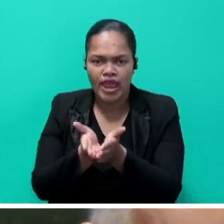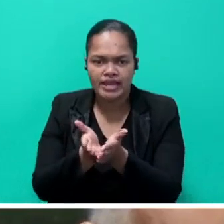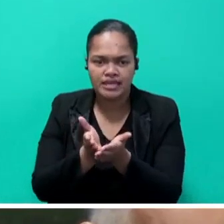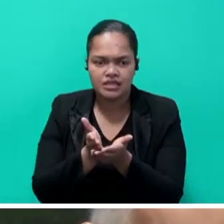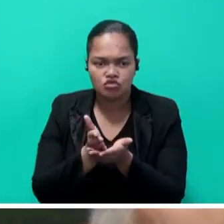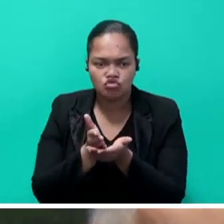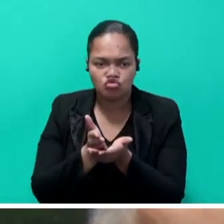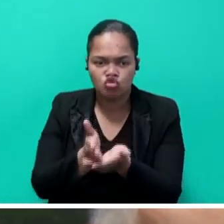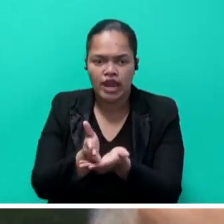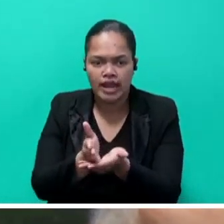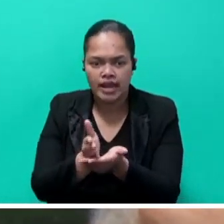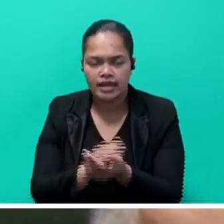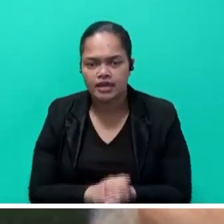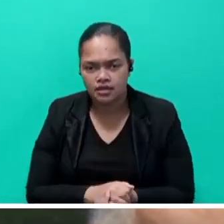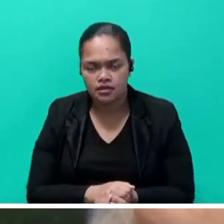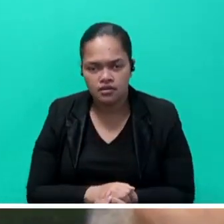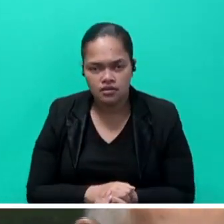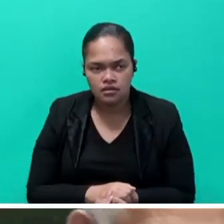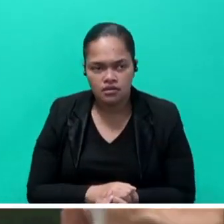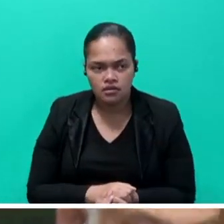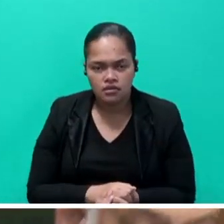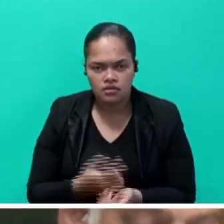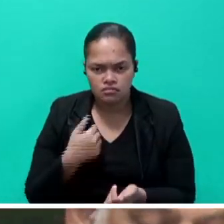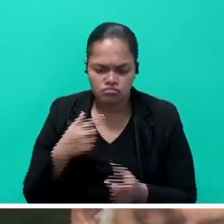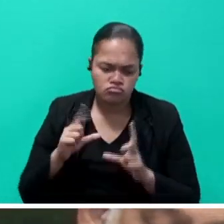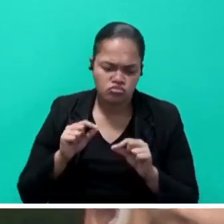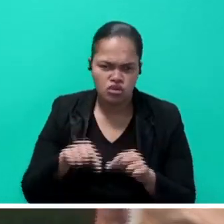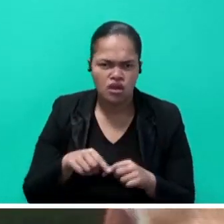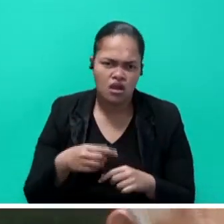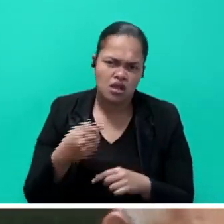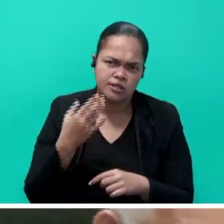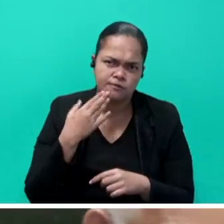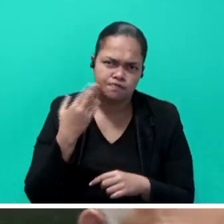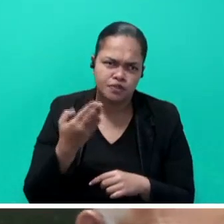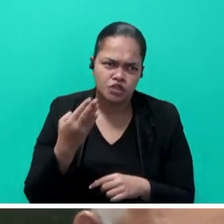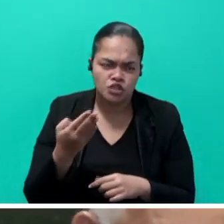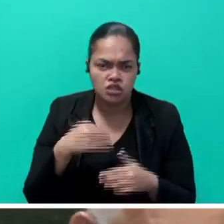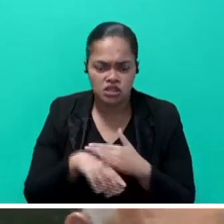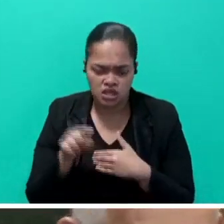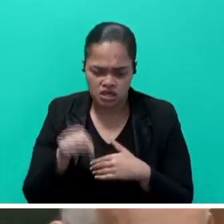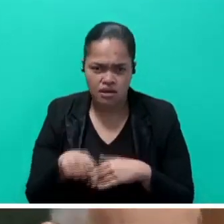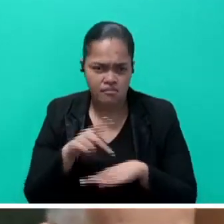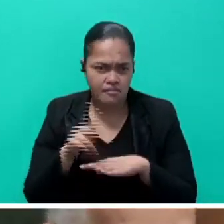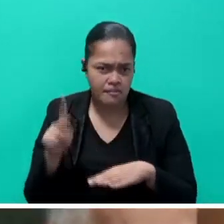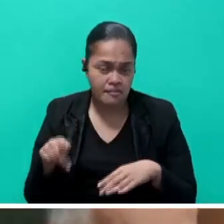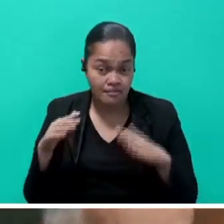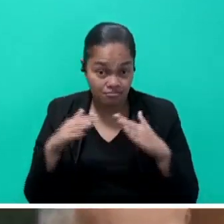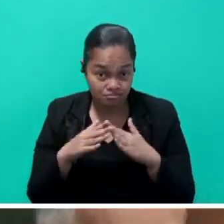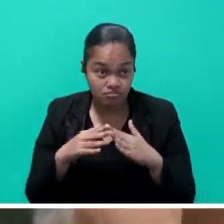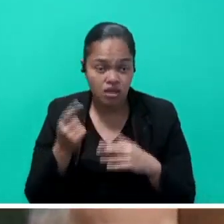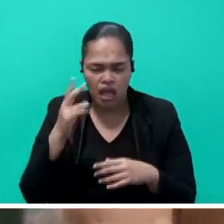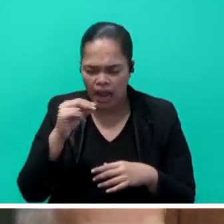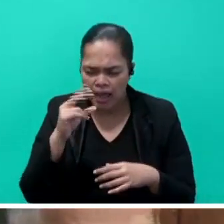had alluded to this during my maiden speech in this August House, and to